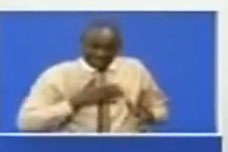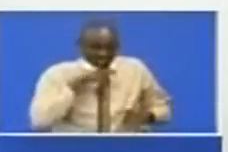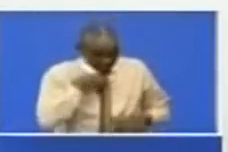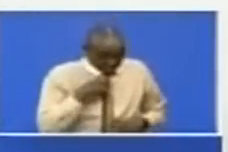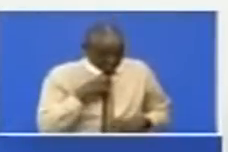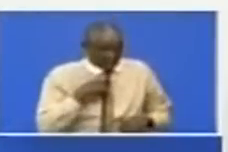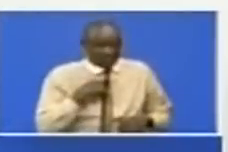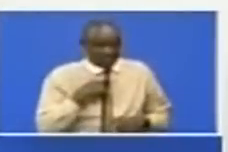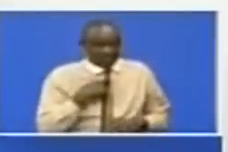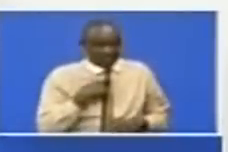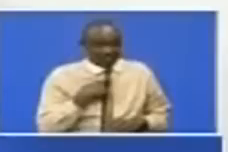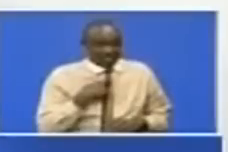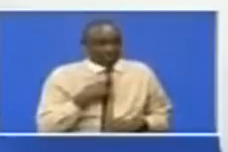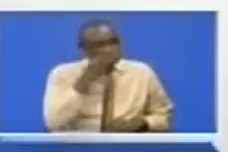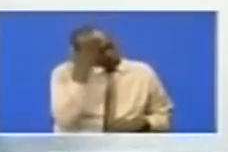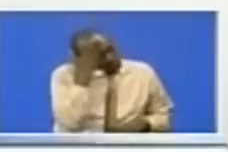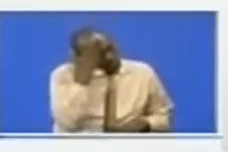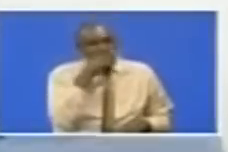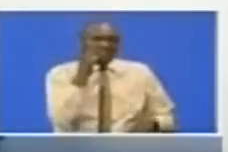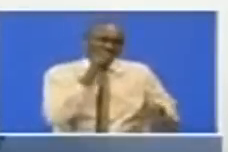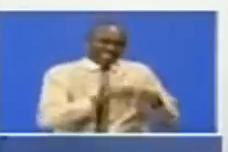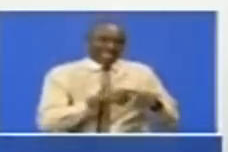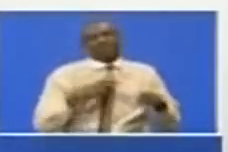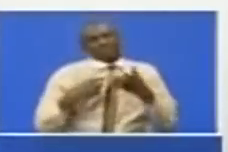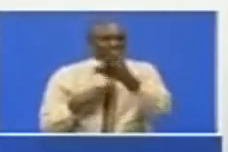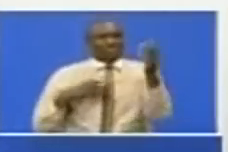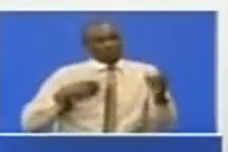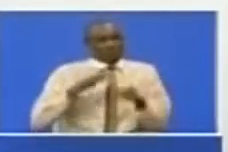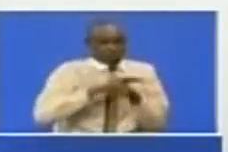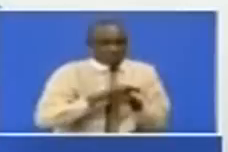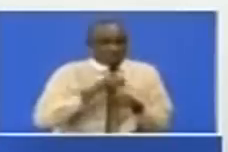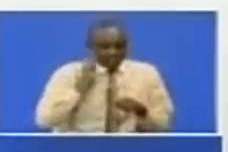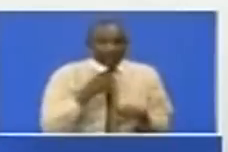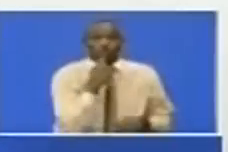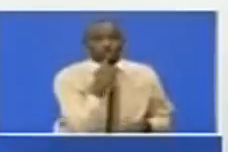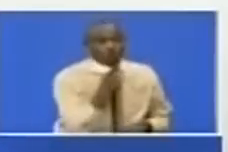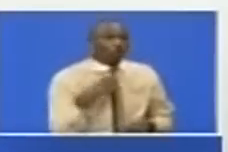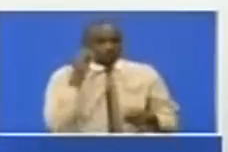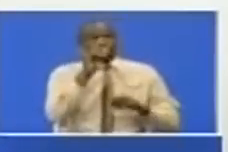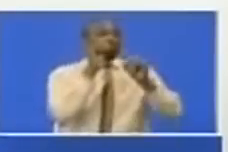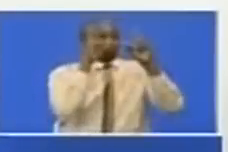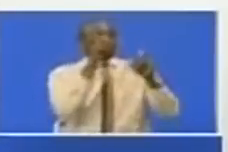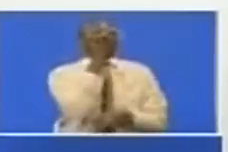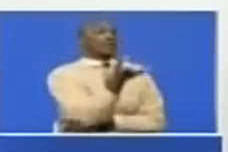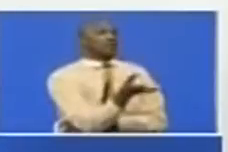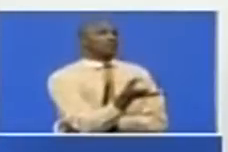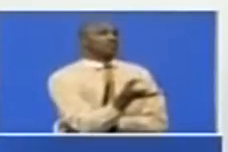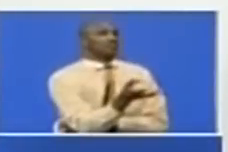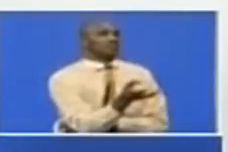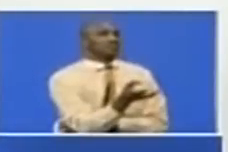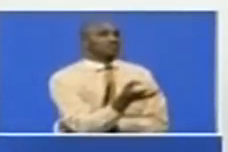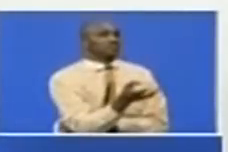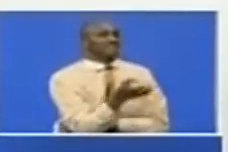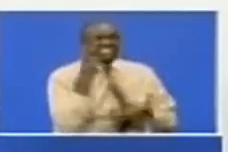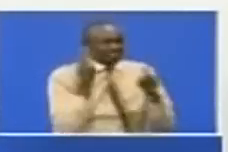just attract, because, you know, sometimes in a congregation, mm-hmm. people can just pick out a certain picture. True. You know? True. But